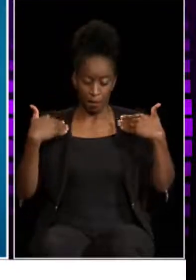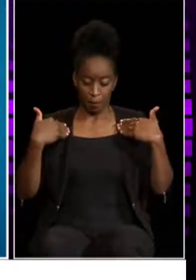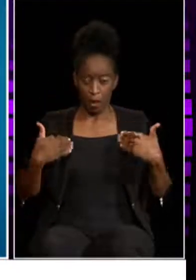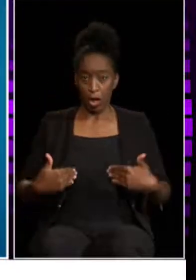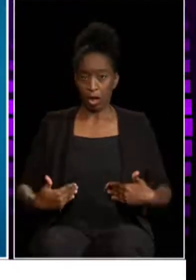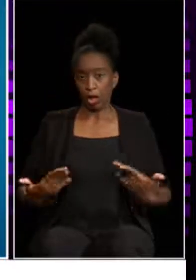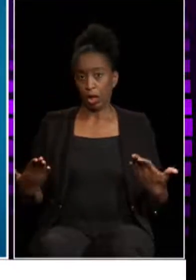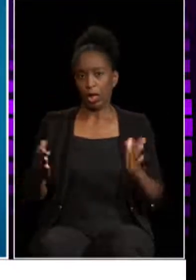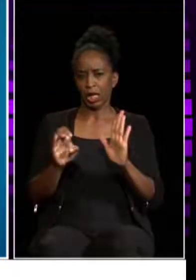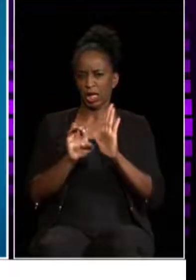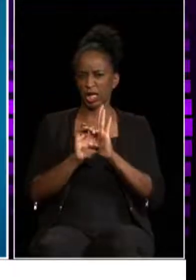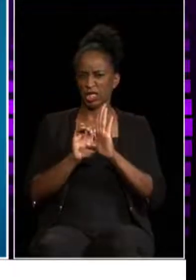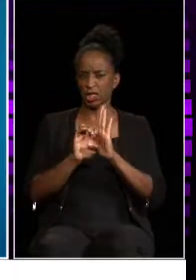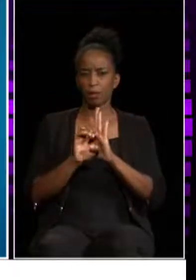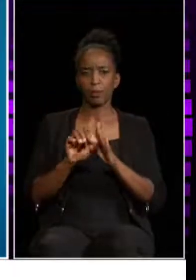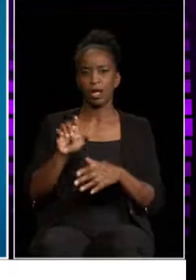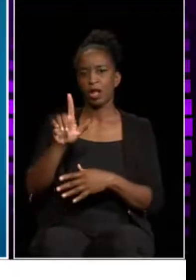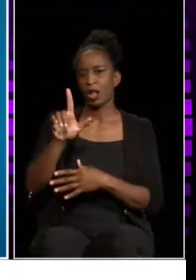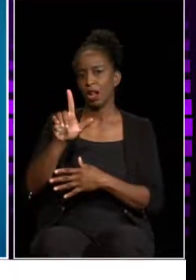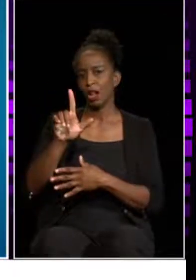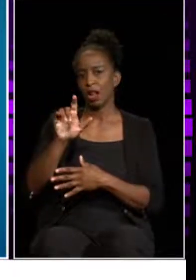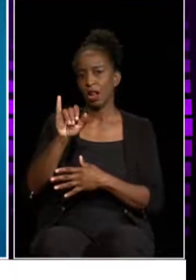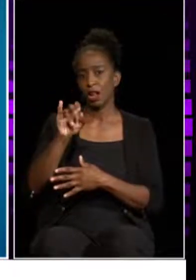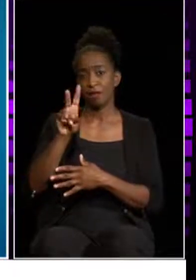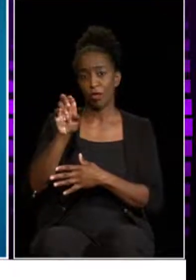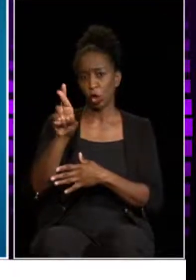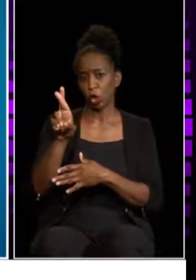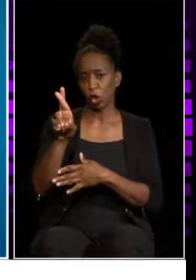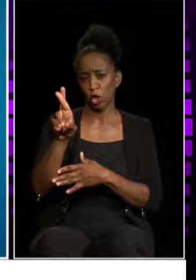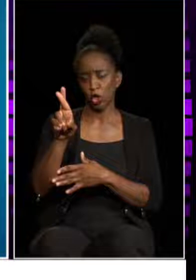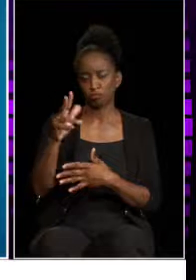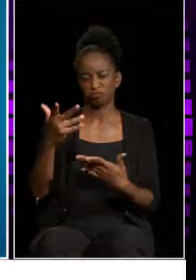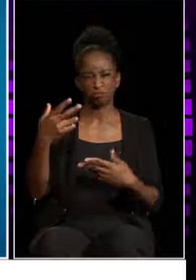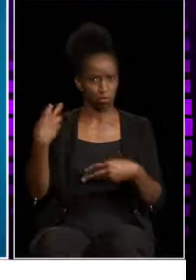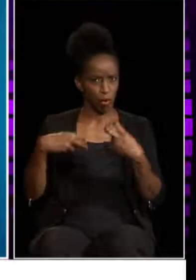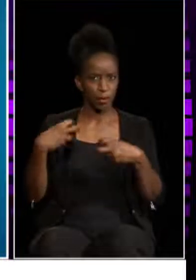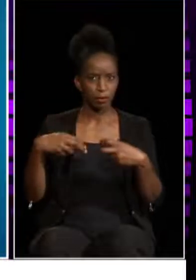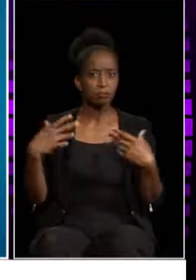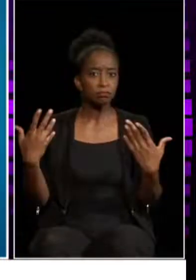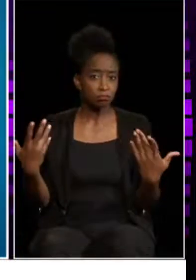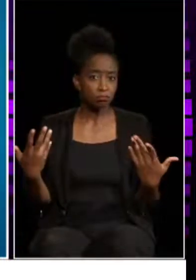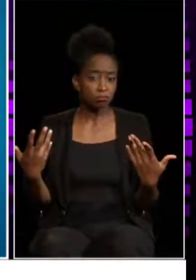there are different organs in the human body that can fall susceptible to illness or